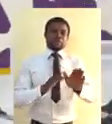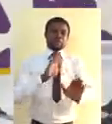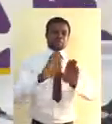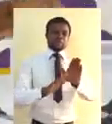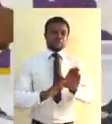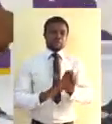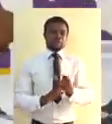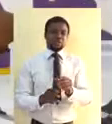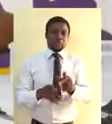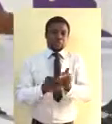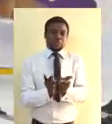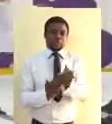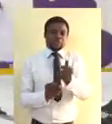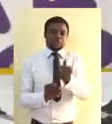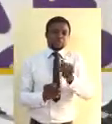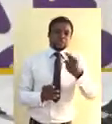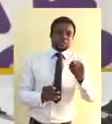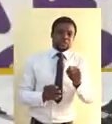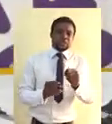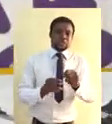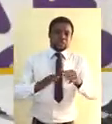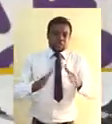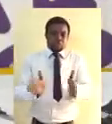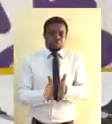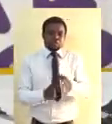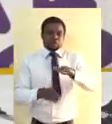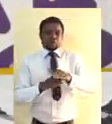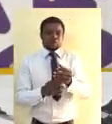Next step, get the bowl,